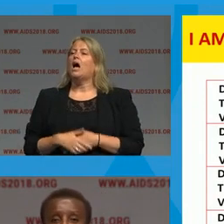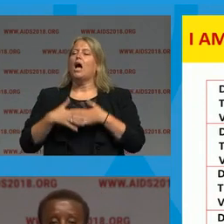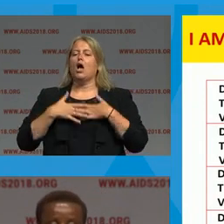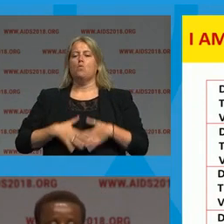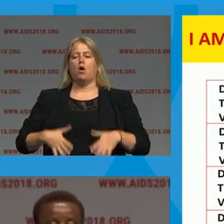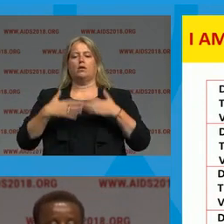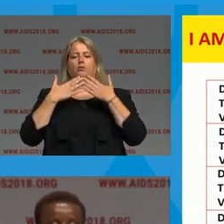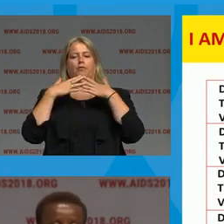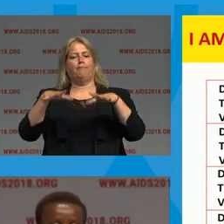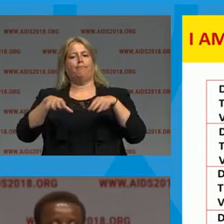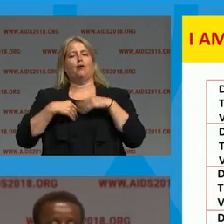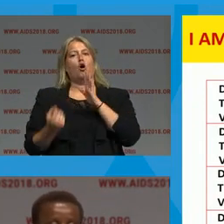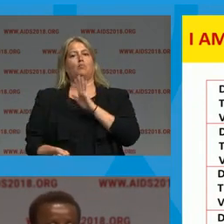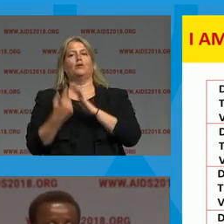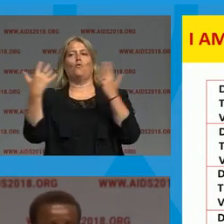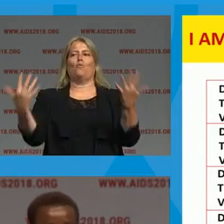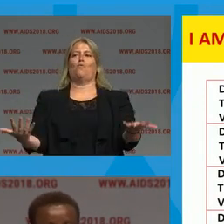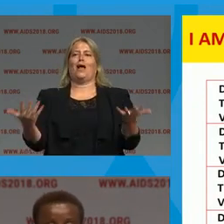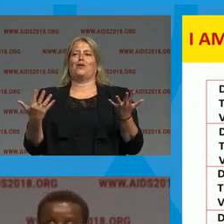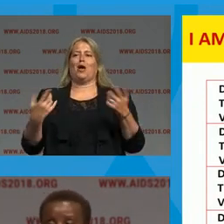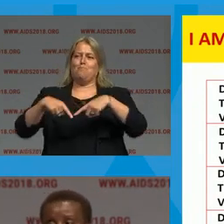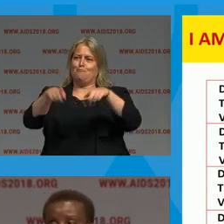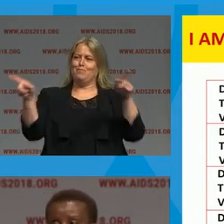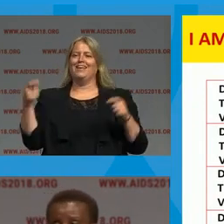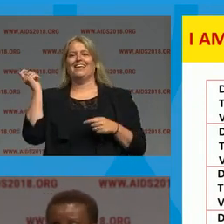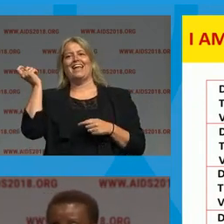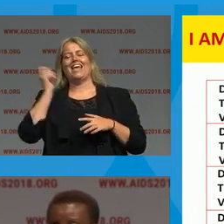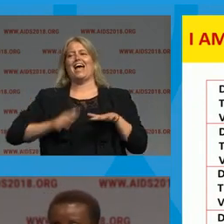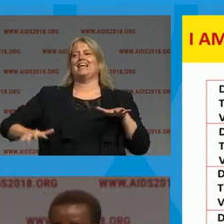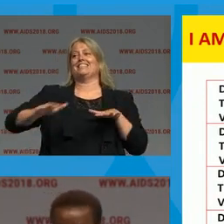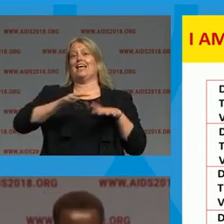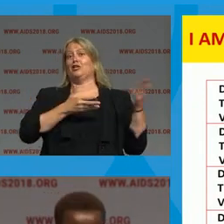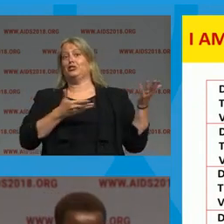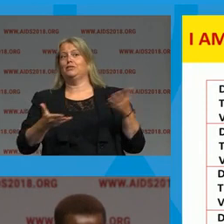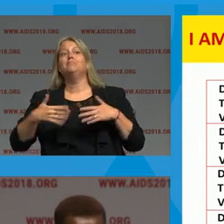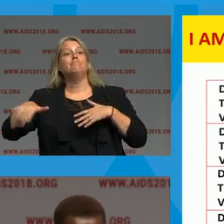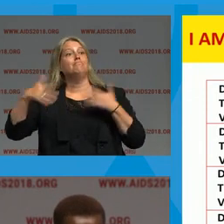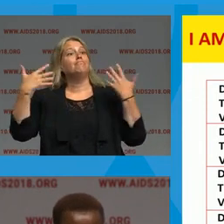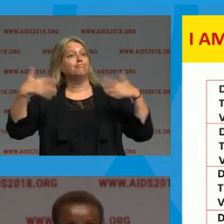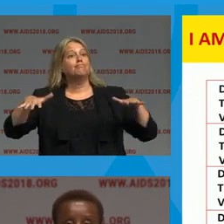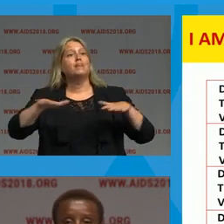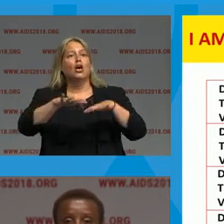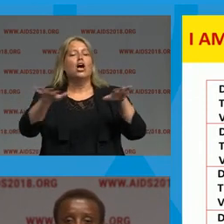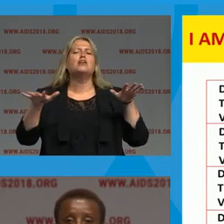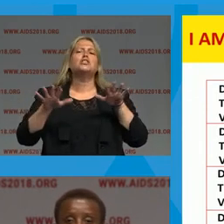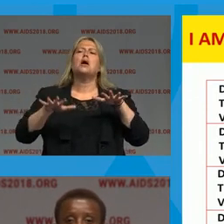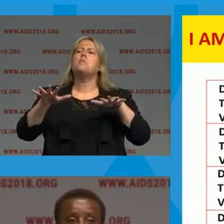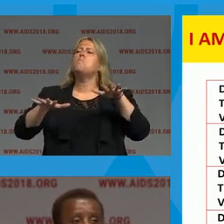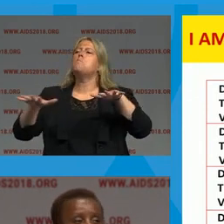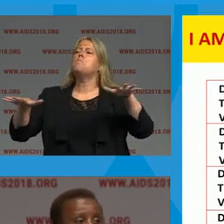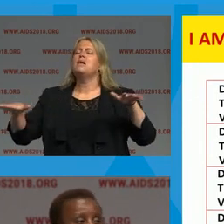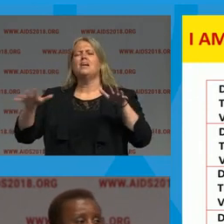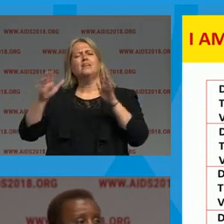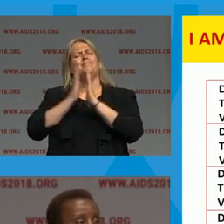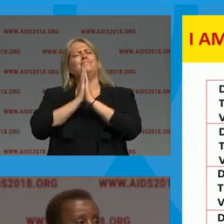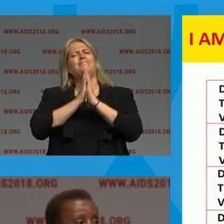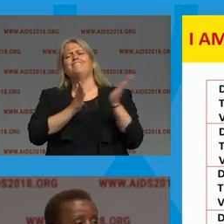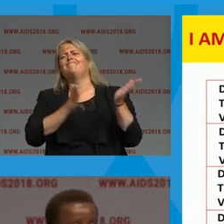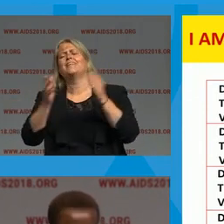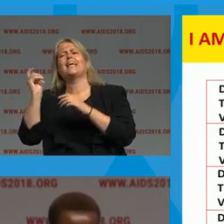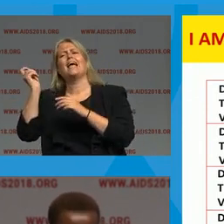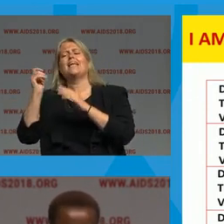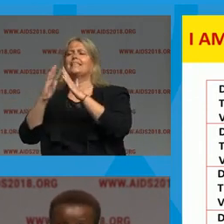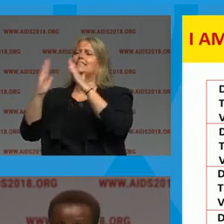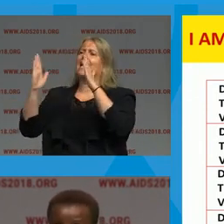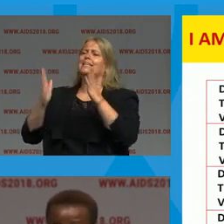to welcome you all to the Kenya session. Some are already done, but some are remaining. Please pass by the Kenya stand to